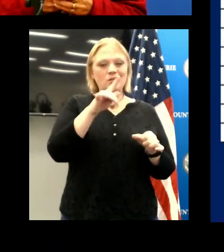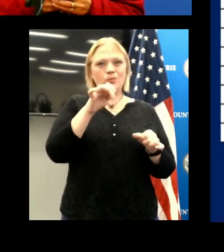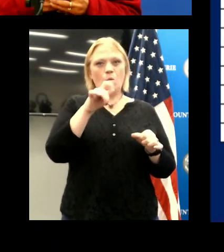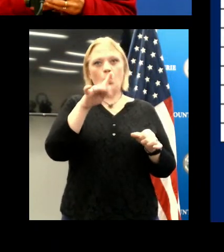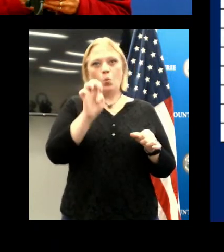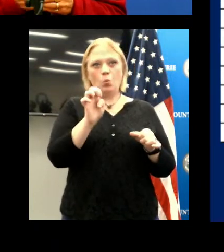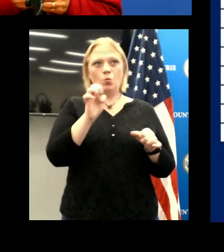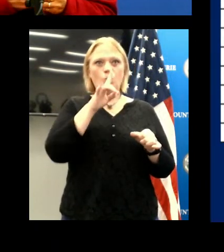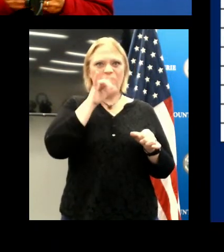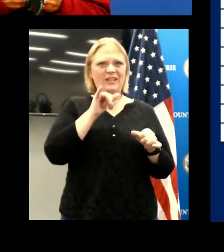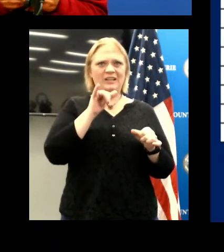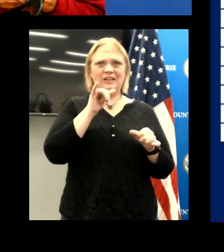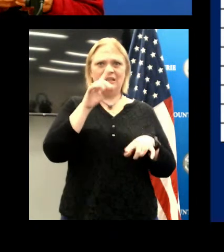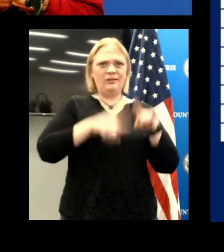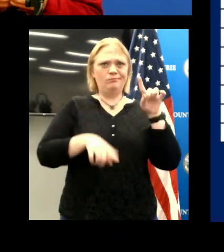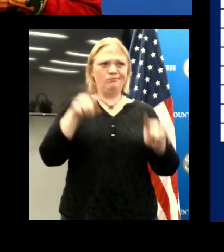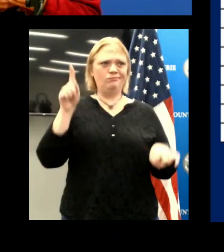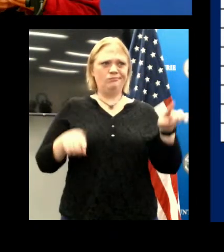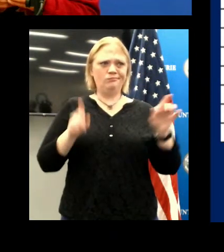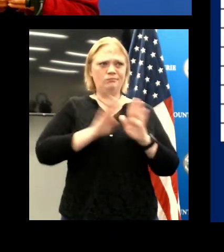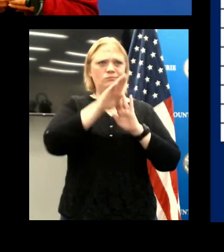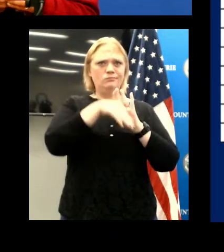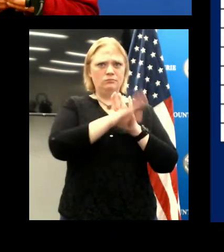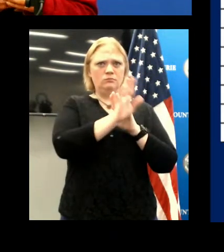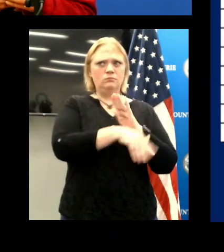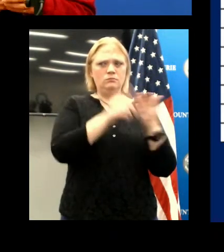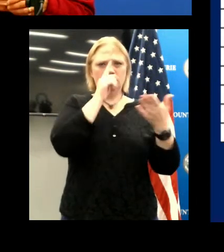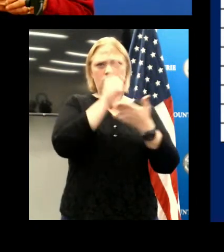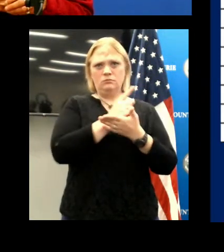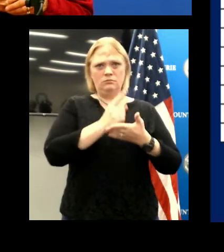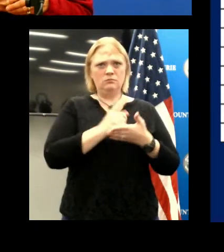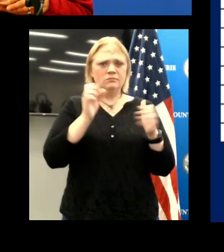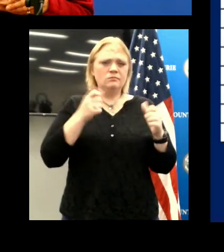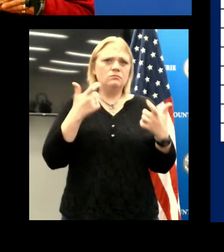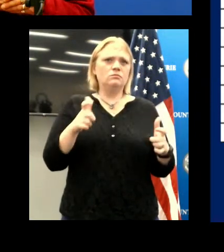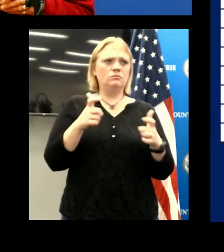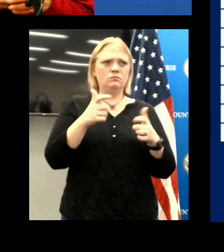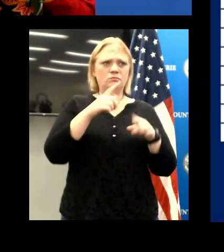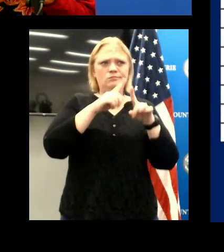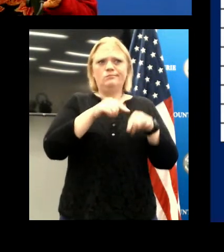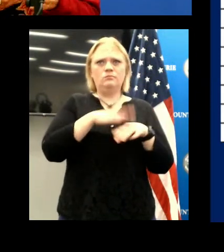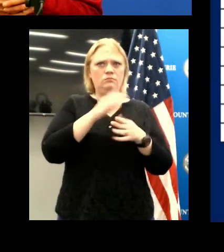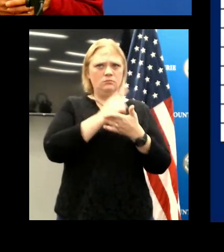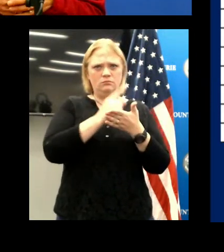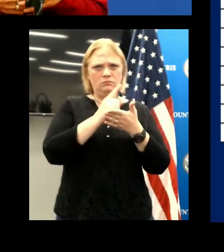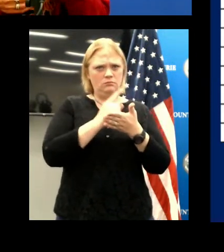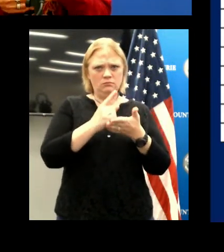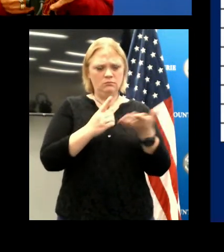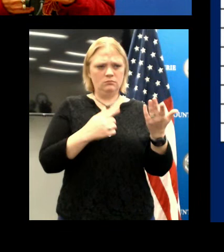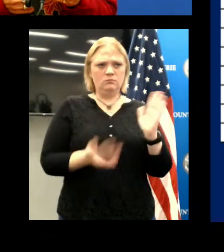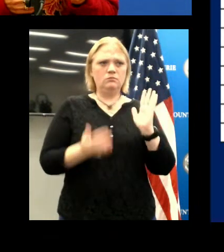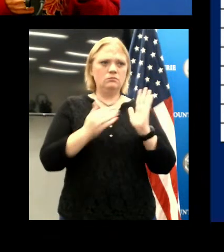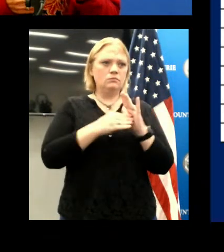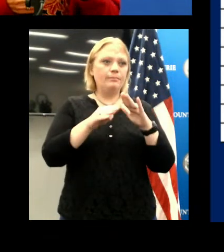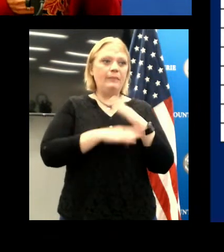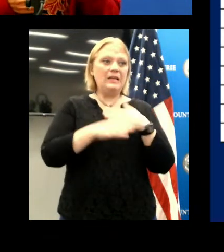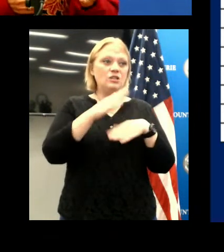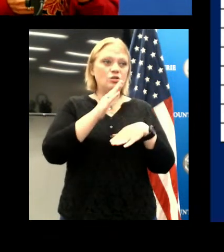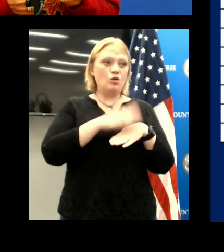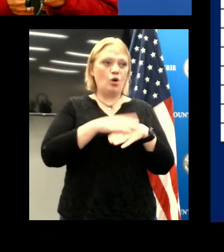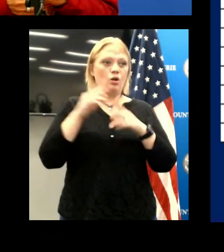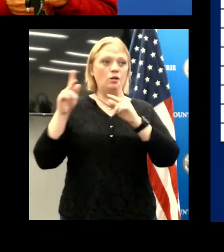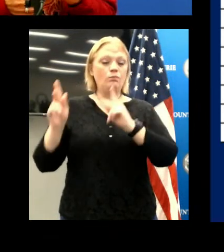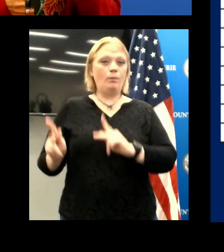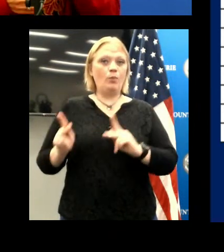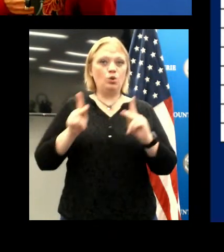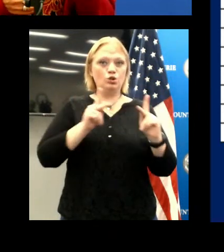by week. So each week there can be a huge variation in that percentage. And again, it's really based on the